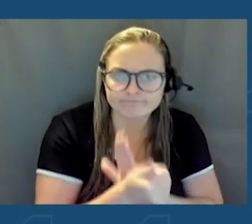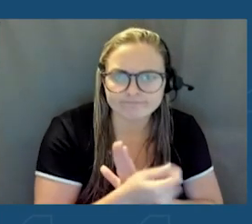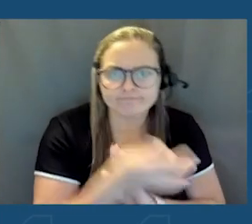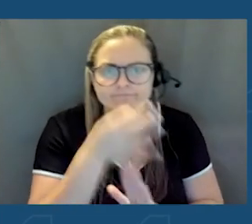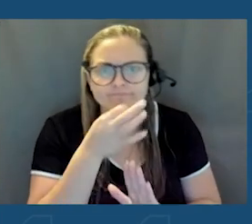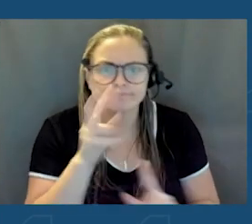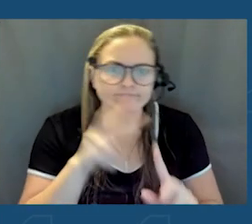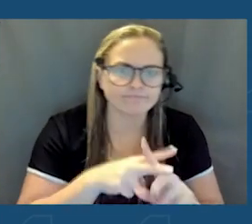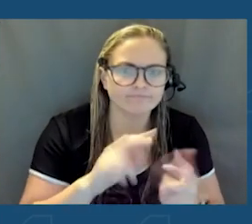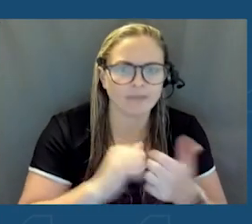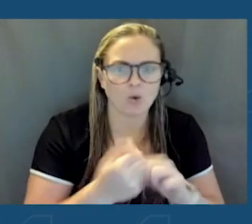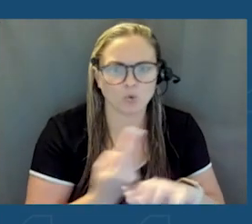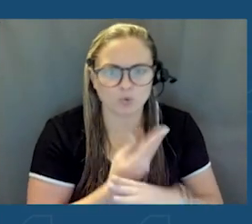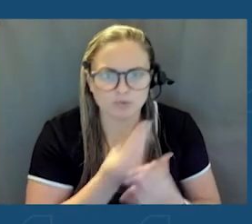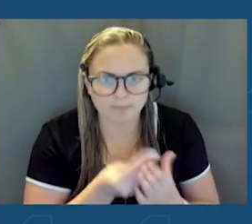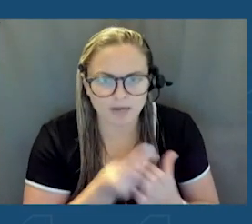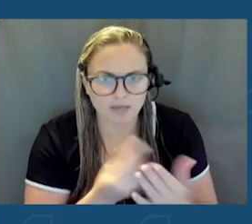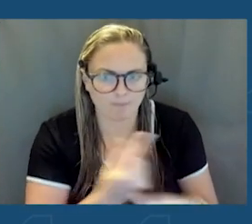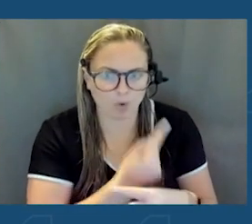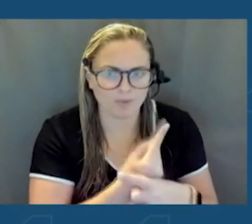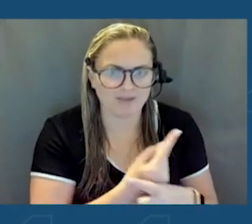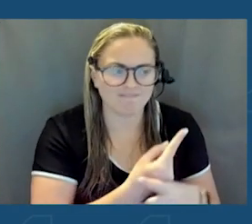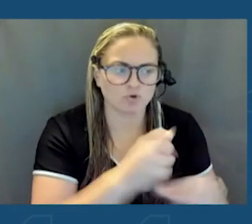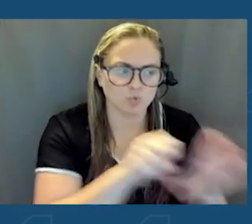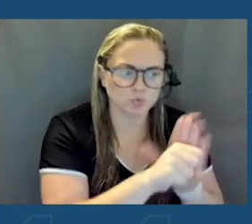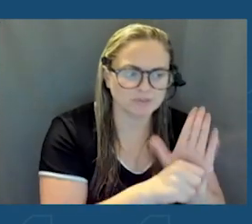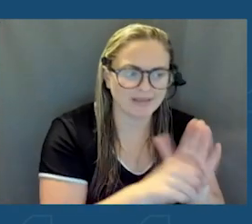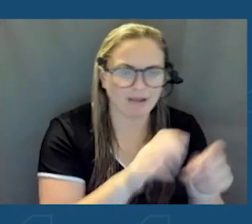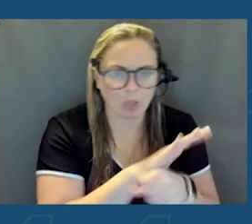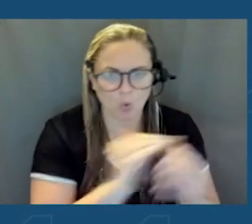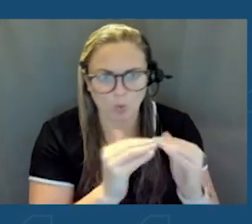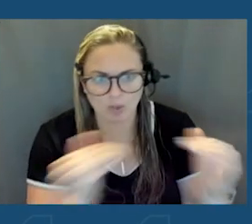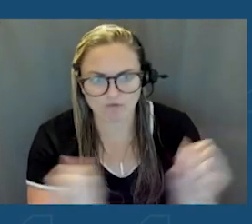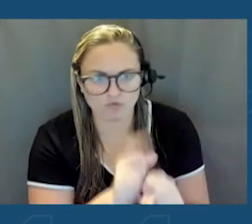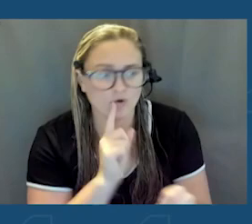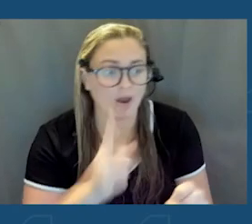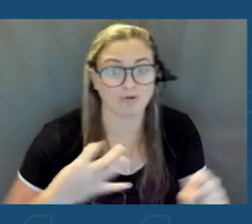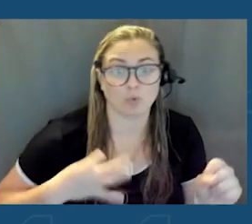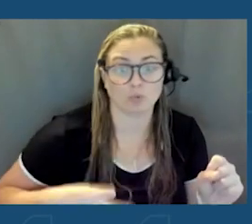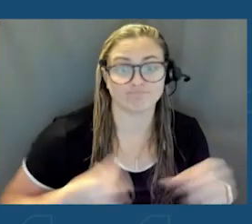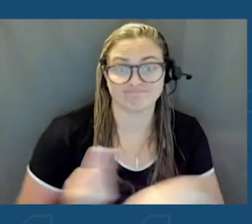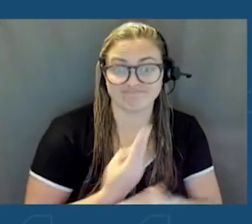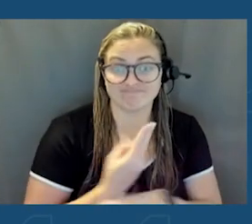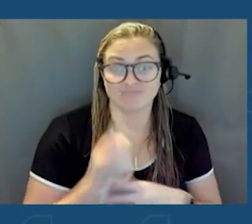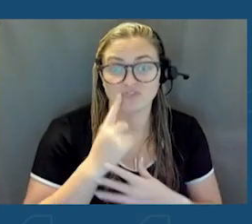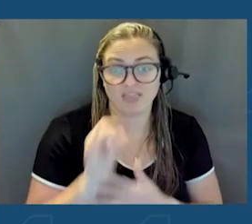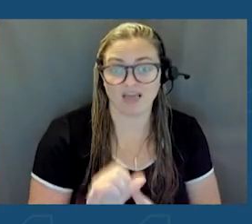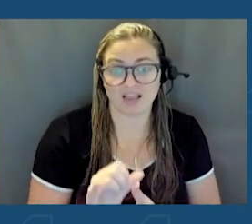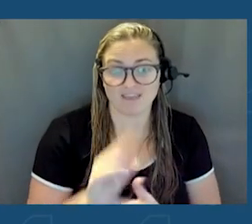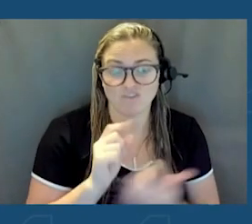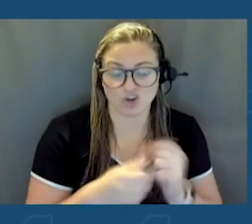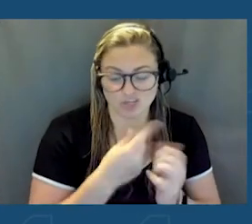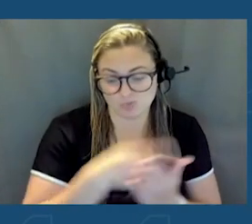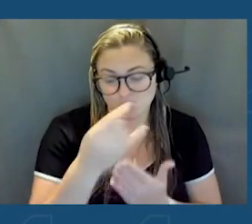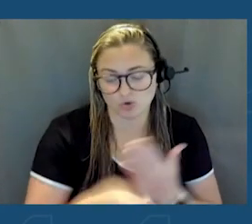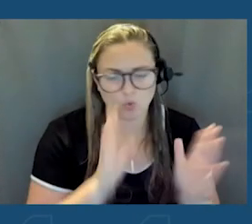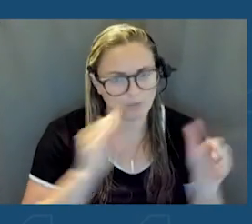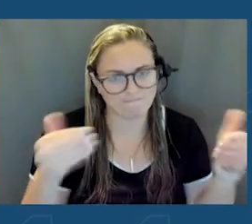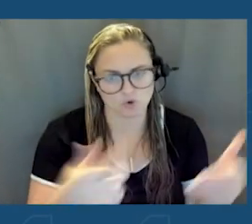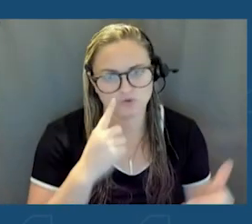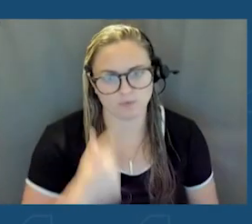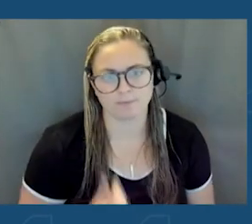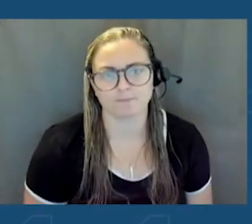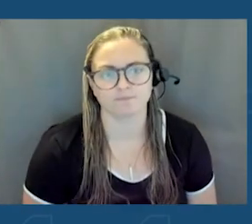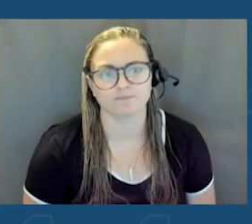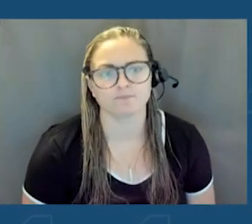dollars and getting those to the state and to local levels and figuring out how to maximize the value points for each of those projects is going to be a real focus of mine. But no